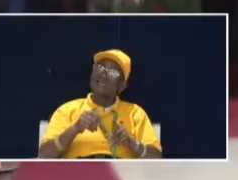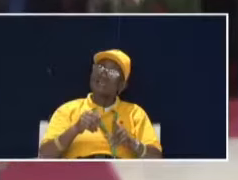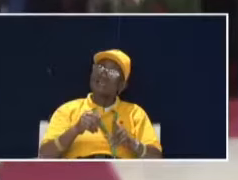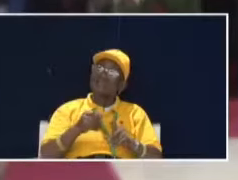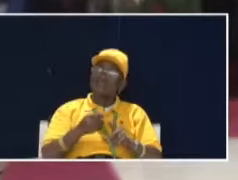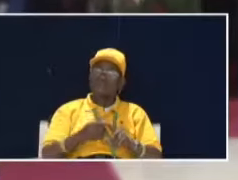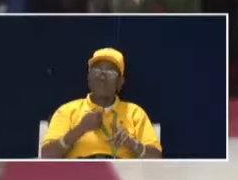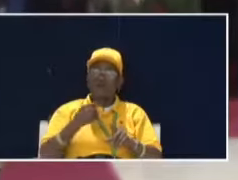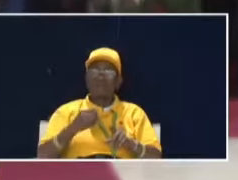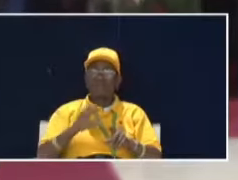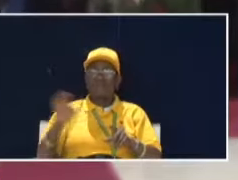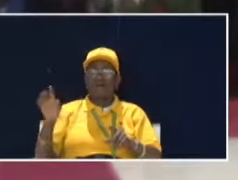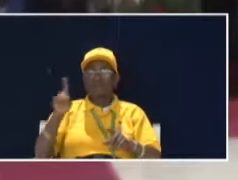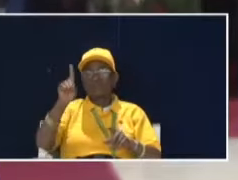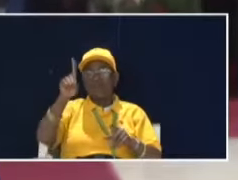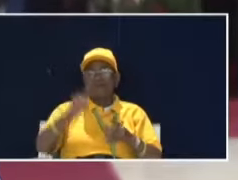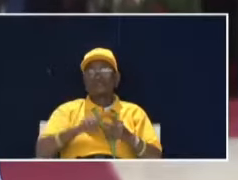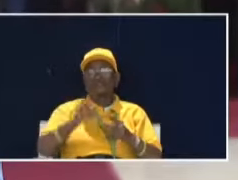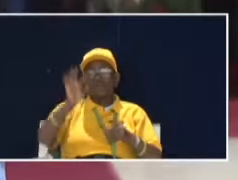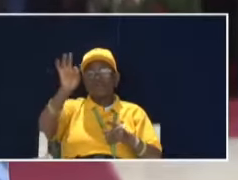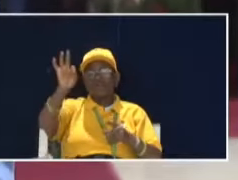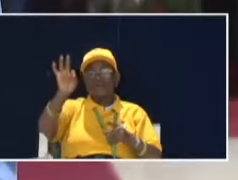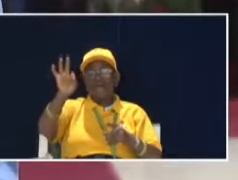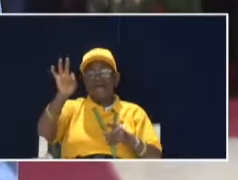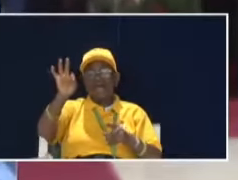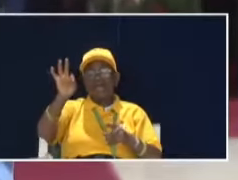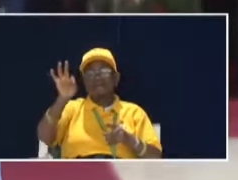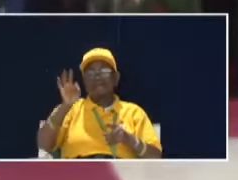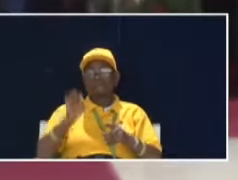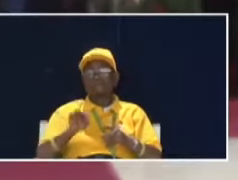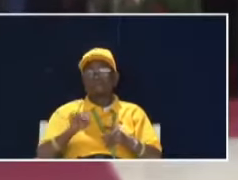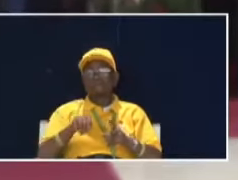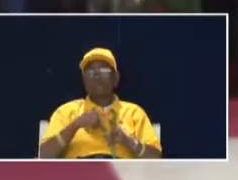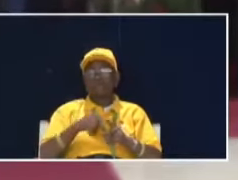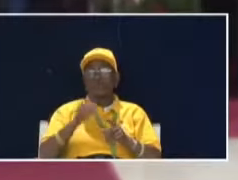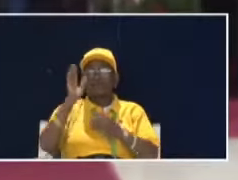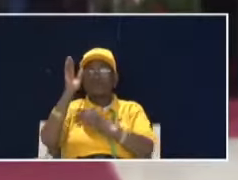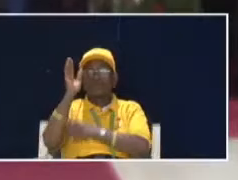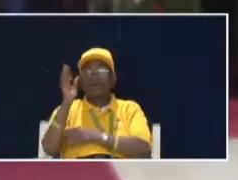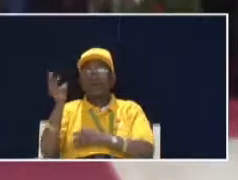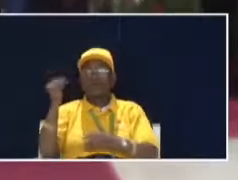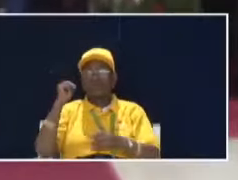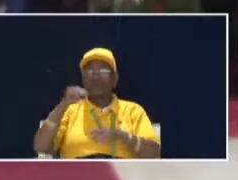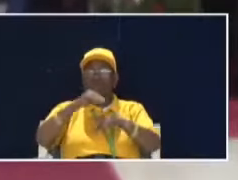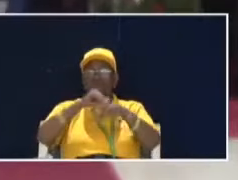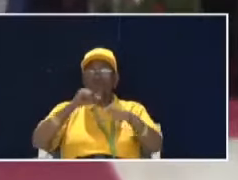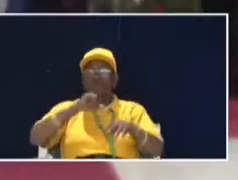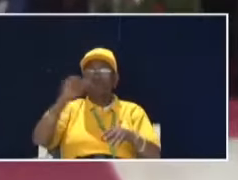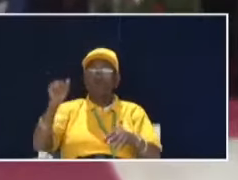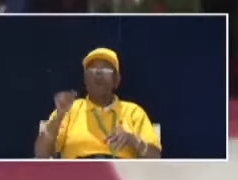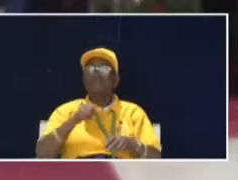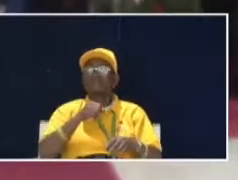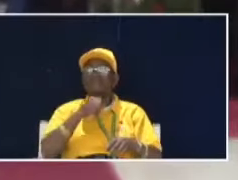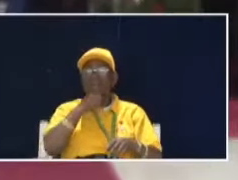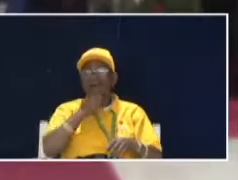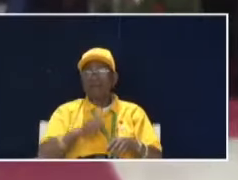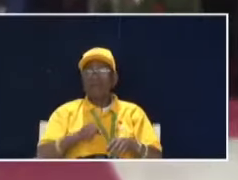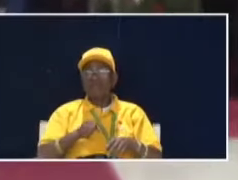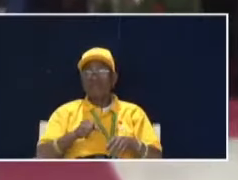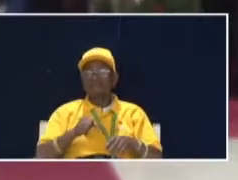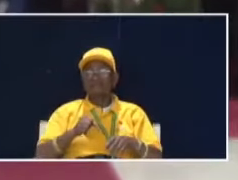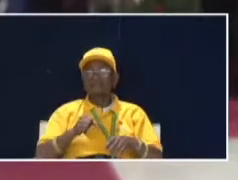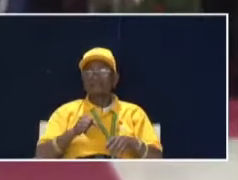3, from verse 1 to 9, when God was calling Samuel,